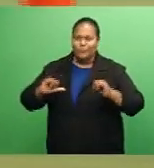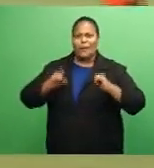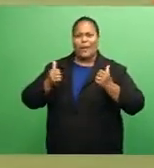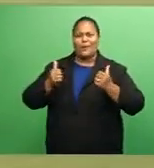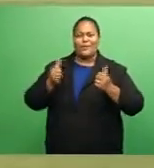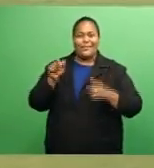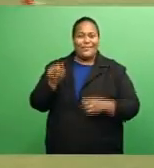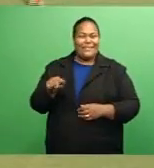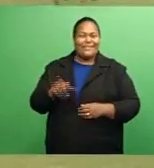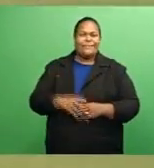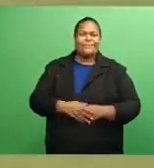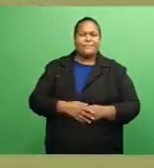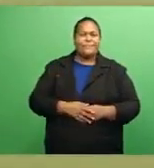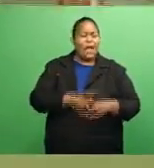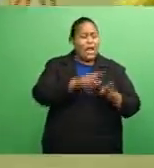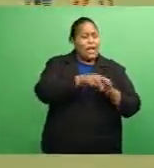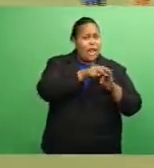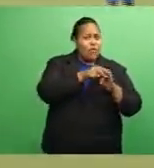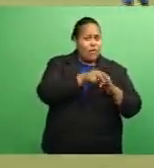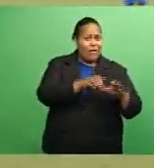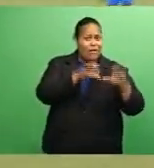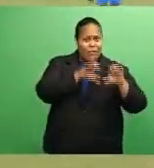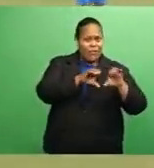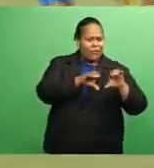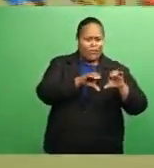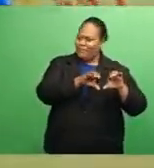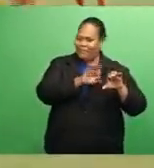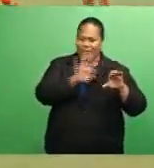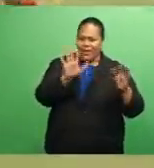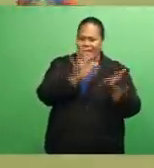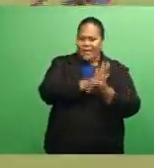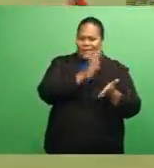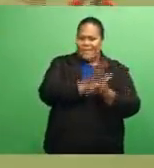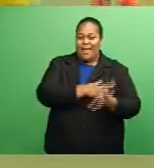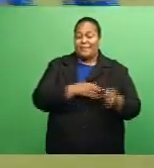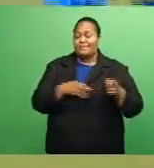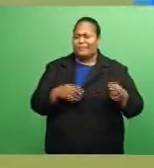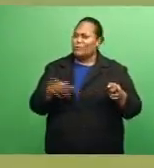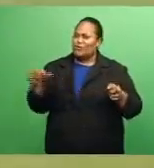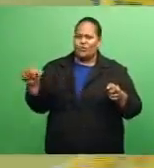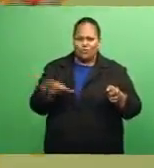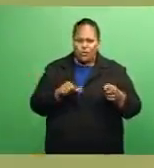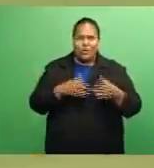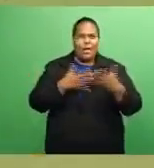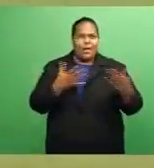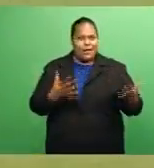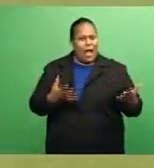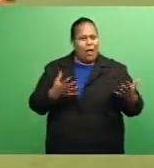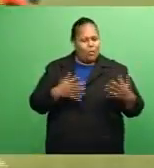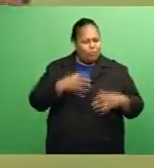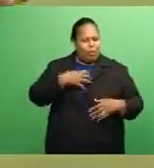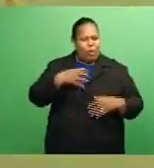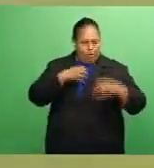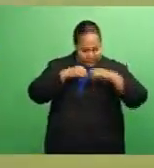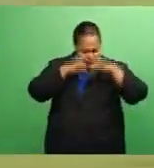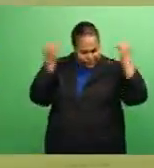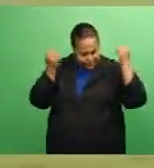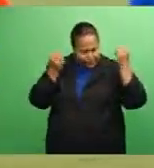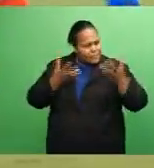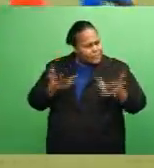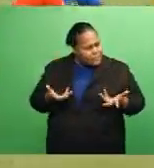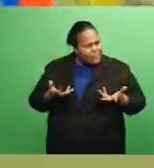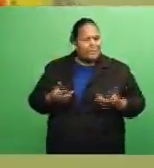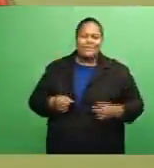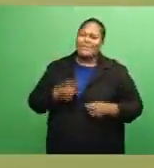Disappointed Nandronga coach Ramesh Sharma says they will have to do some soul searching now, having not registered a win after